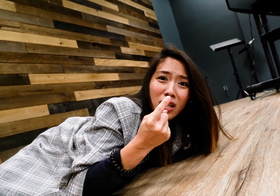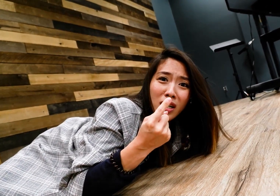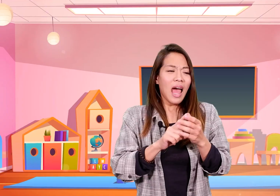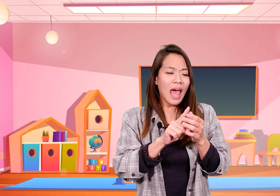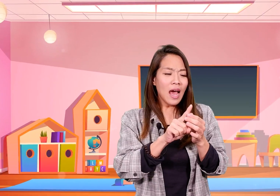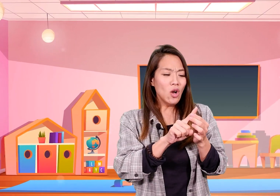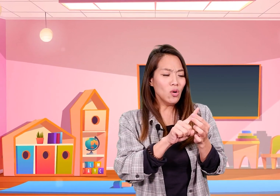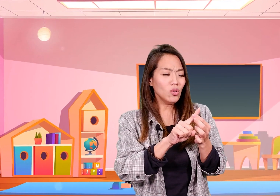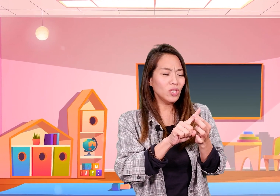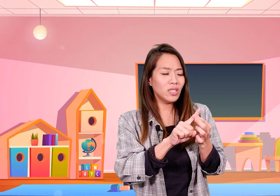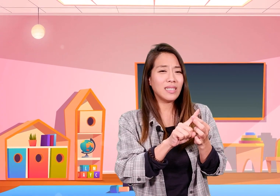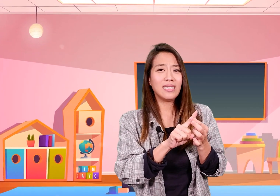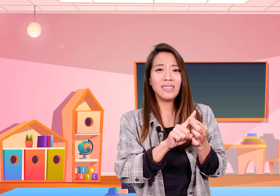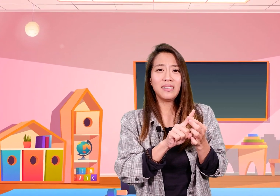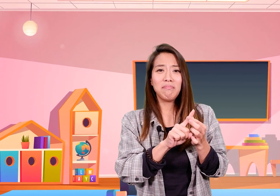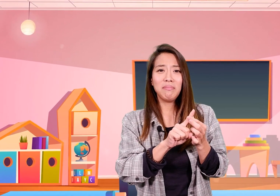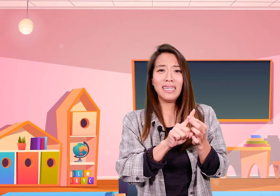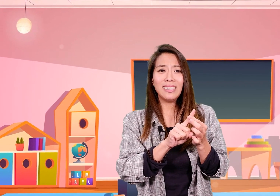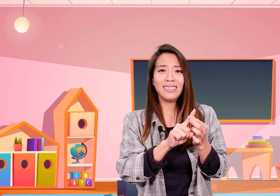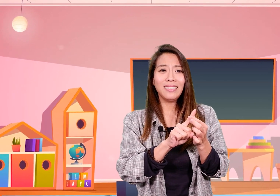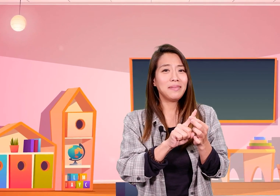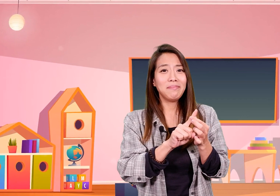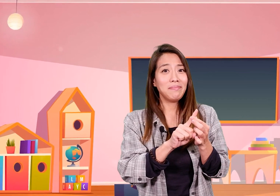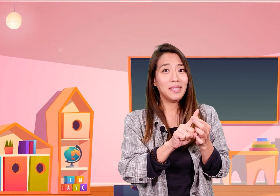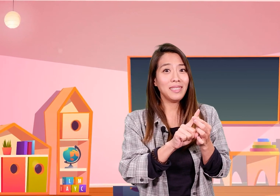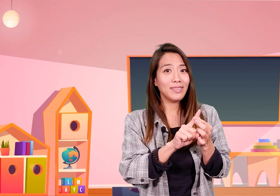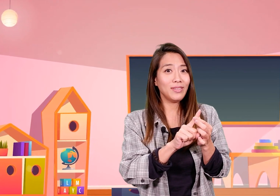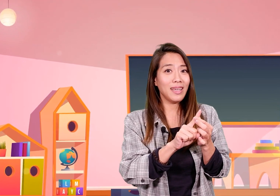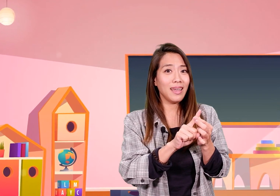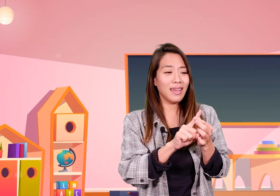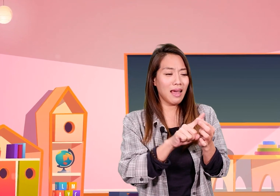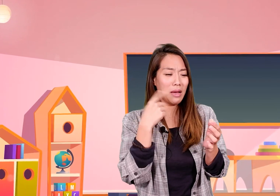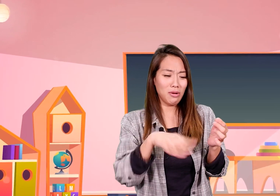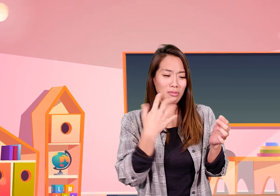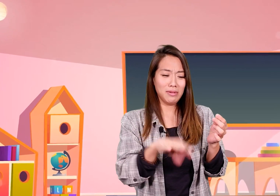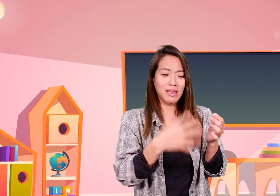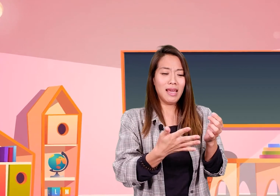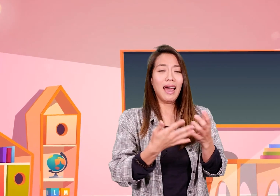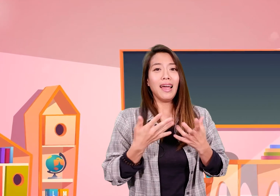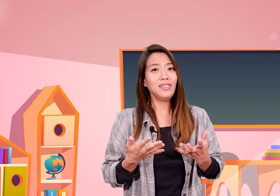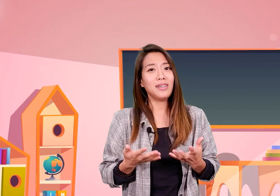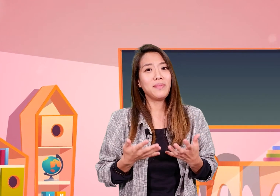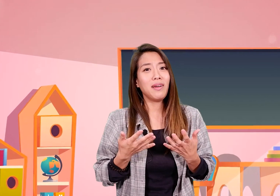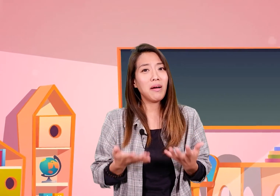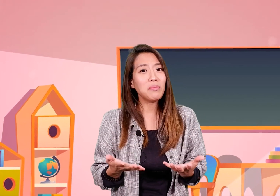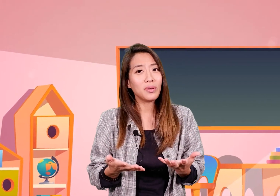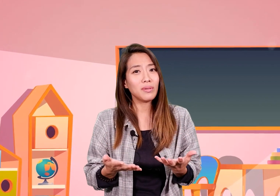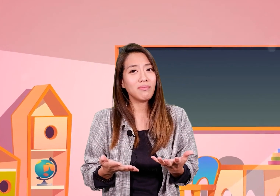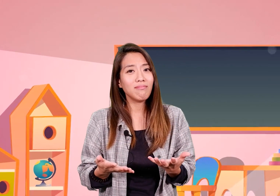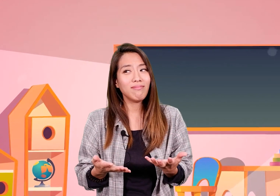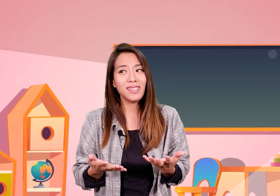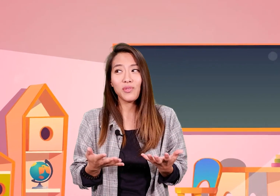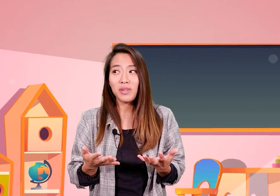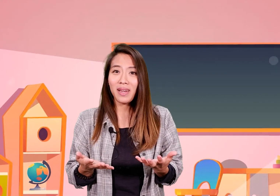Ouch! Ouch! Man, maybe not today. Ow. I should have been